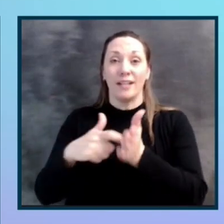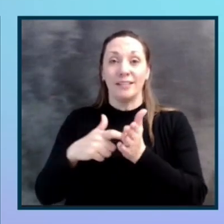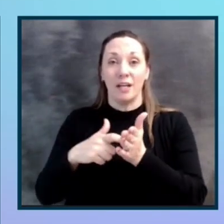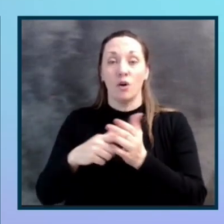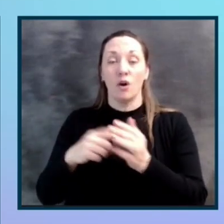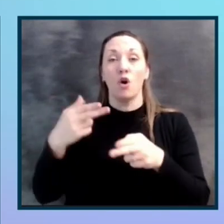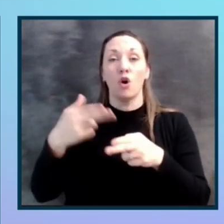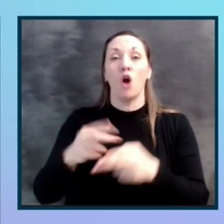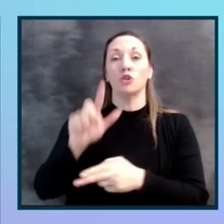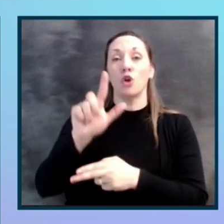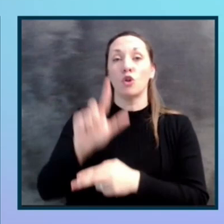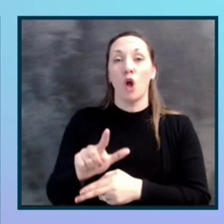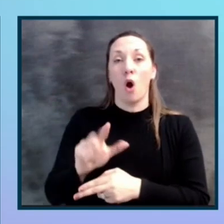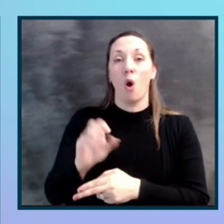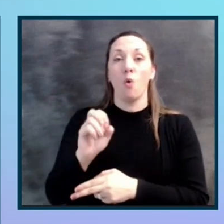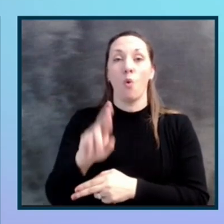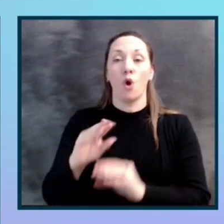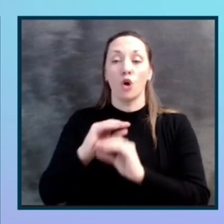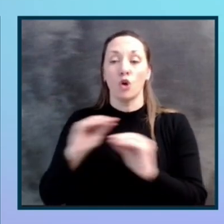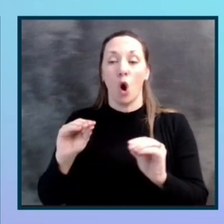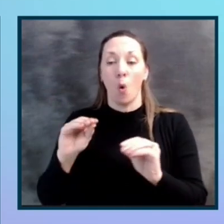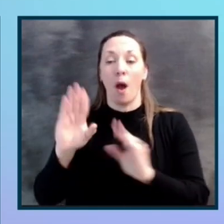no background audio.